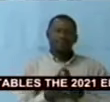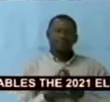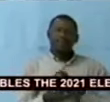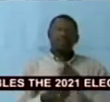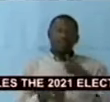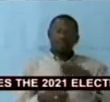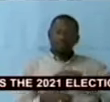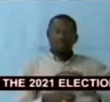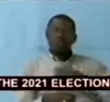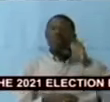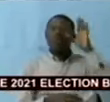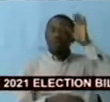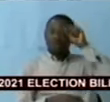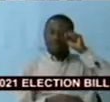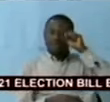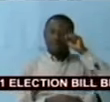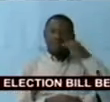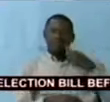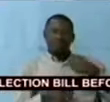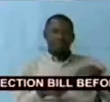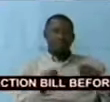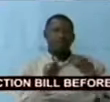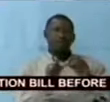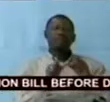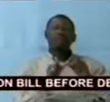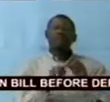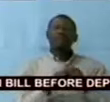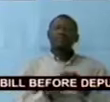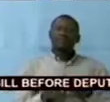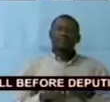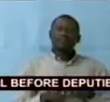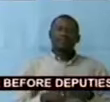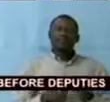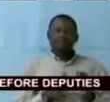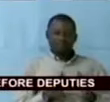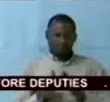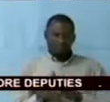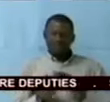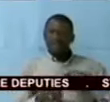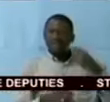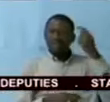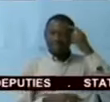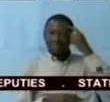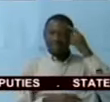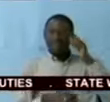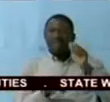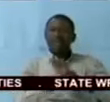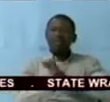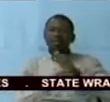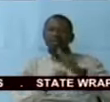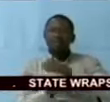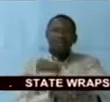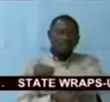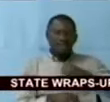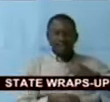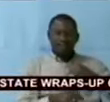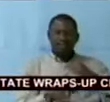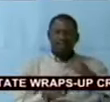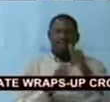I beg to differ. For I think the Economic Crimes Act was Decree